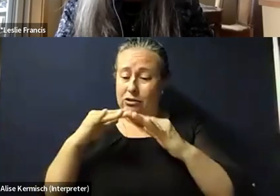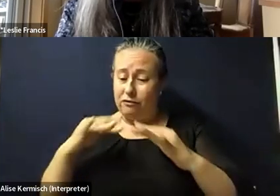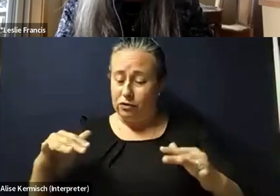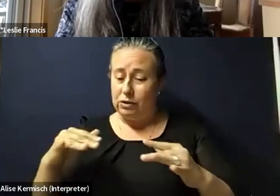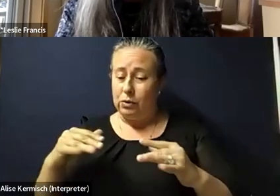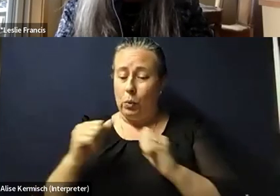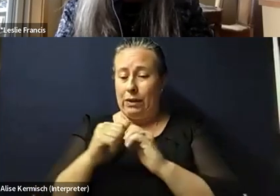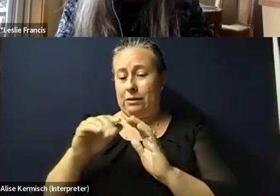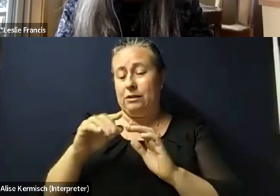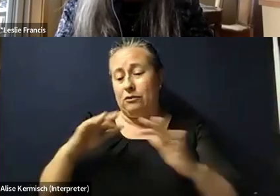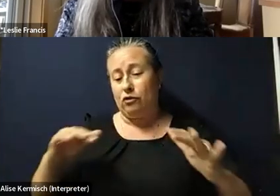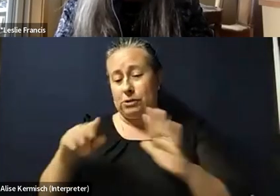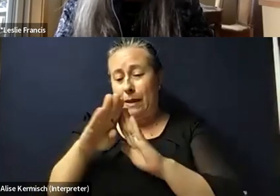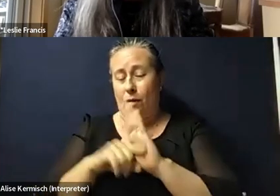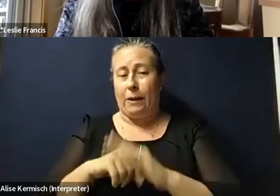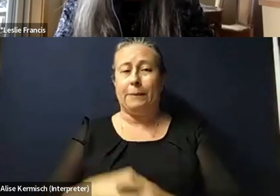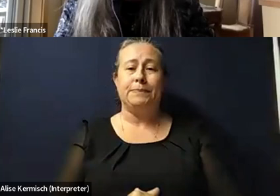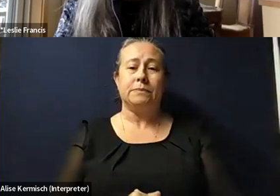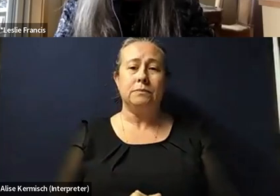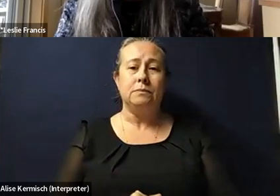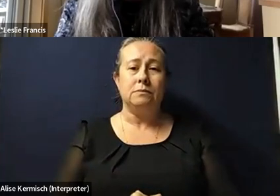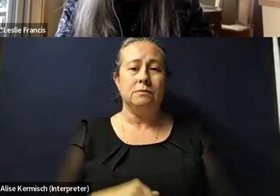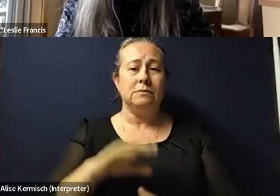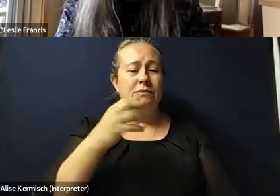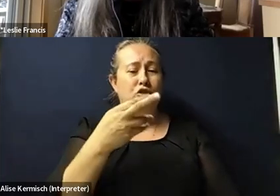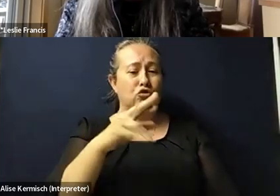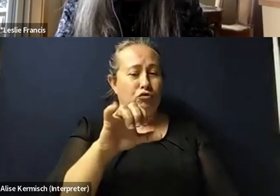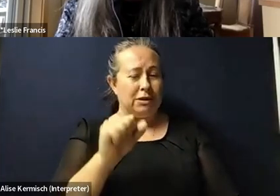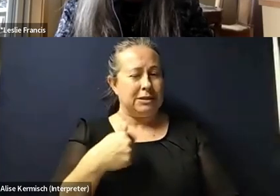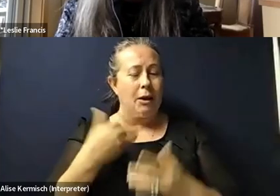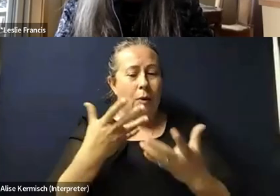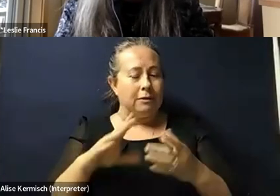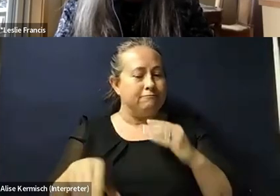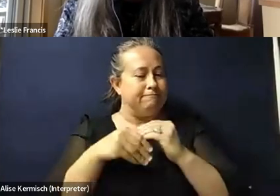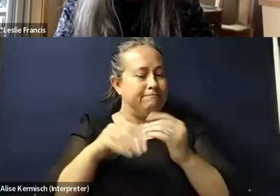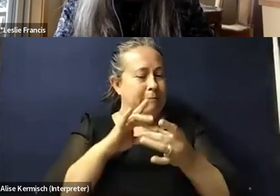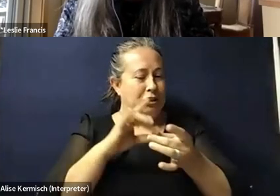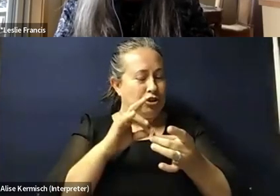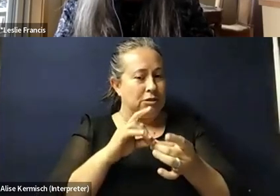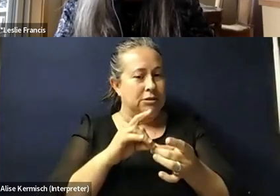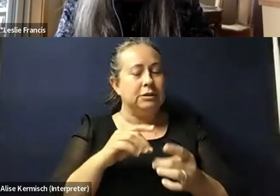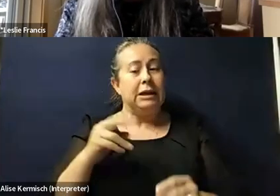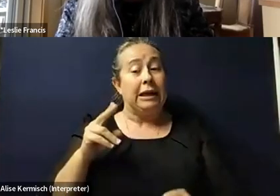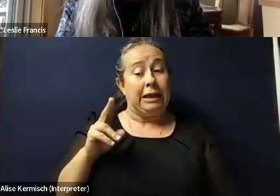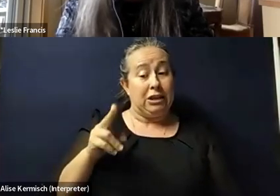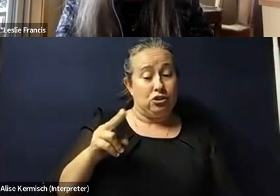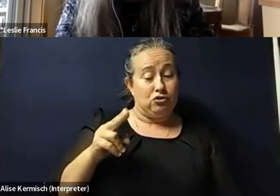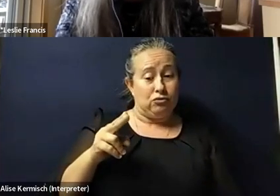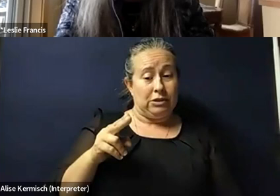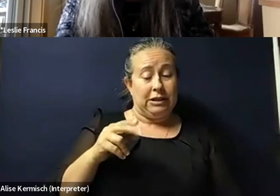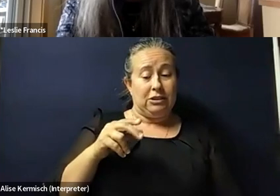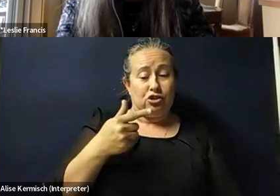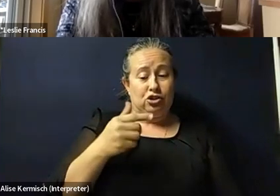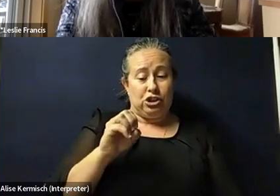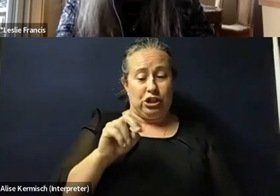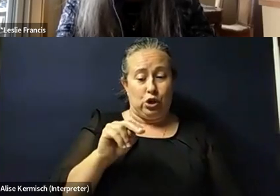diverse backgrounds. Yeah. And I just wanted to mention that the History Genomic Program